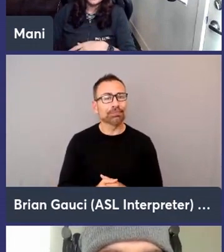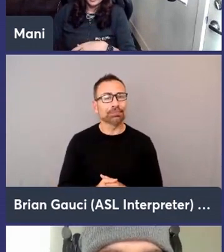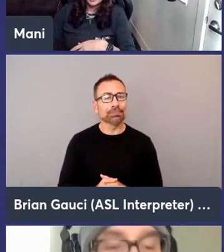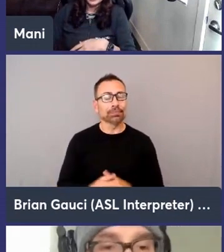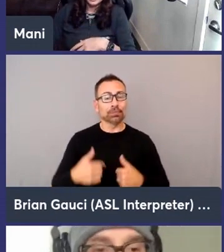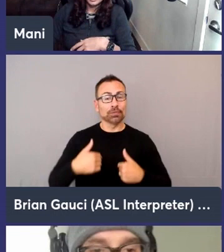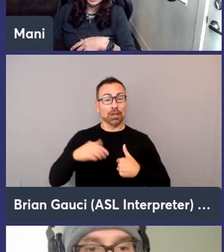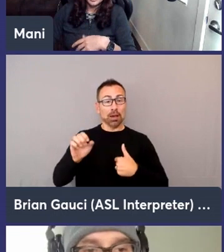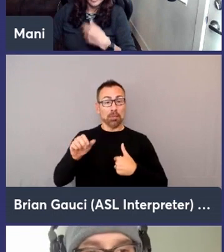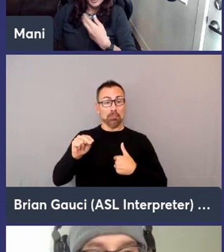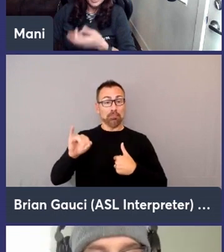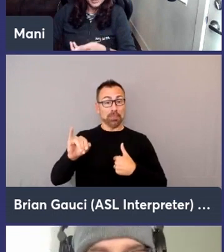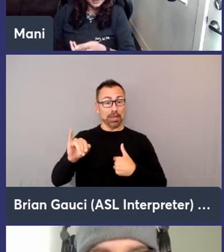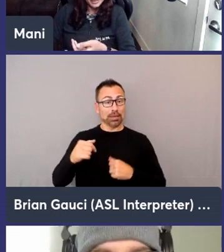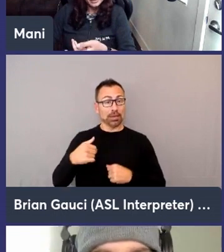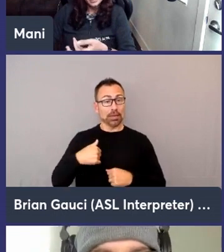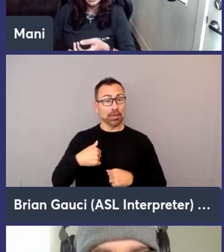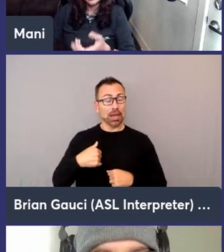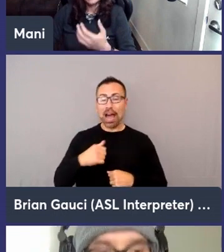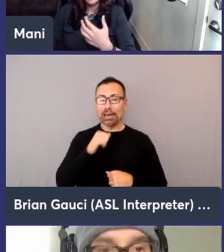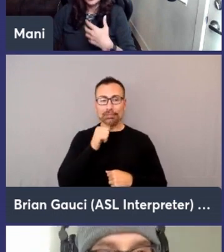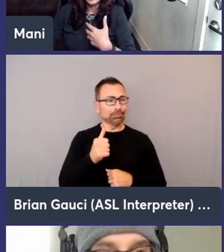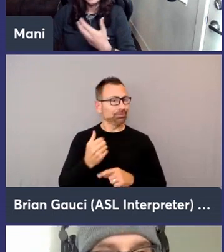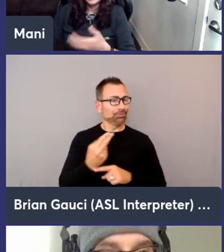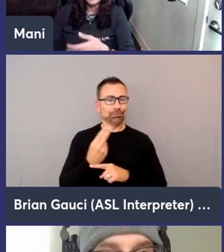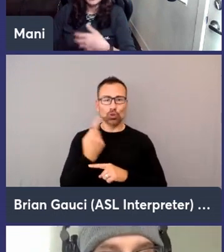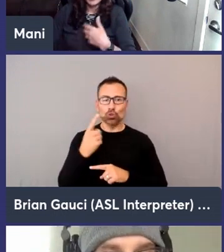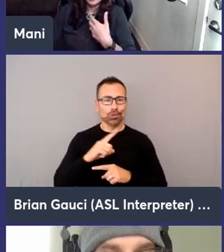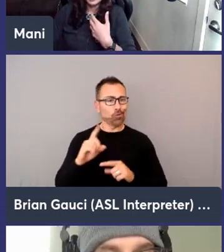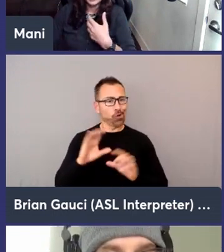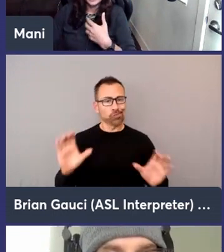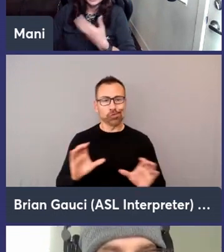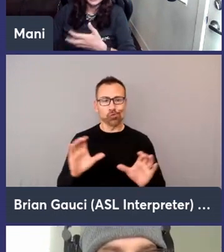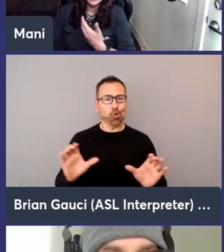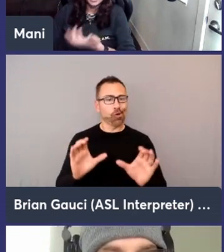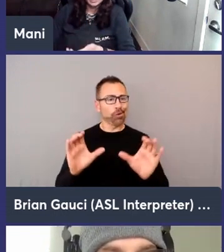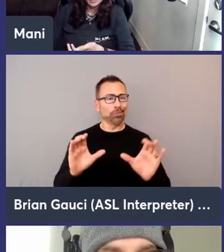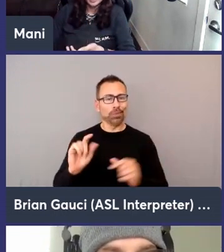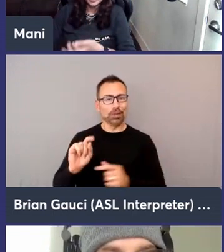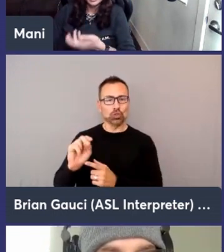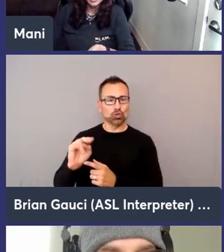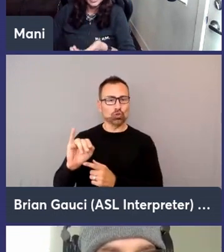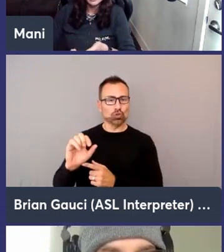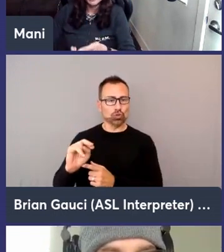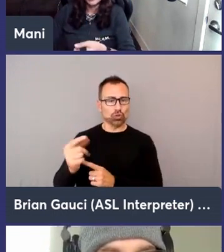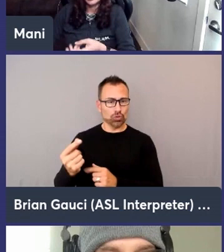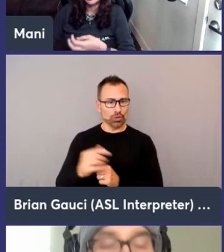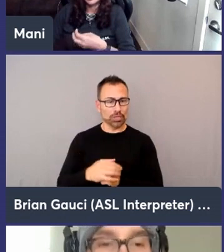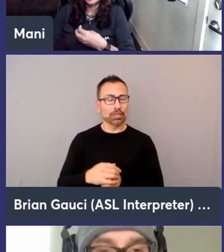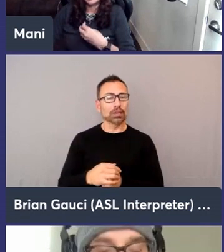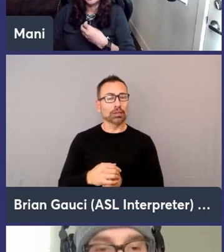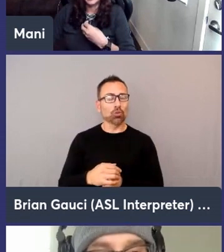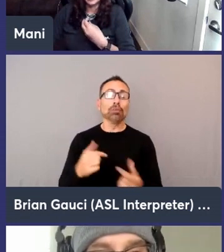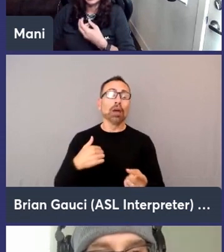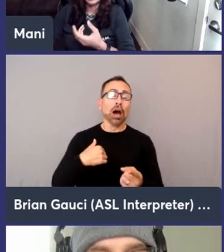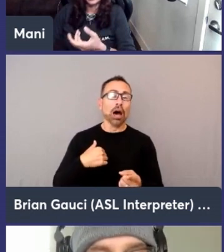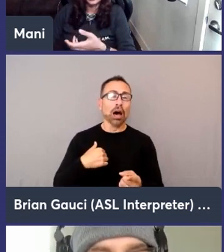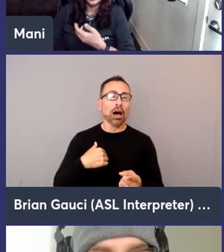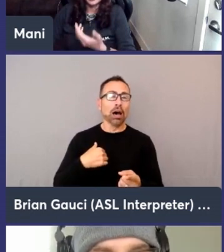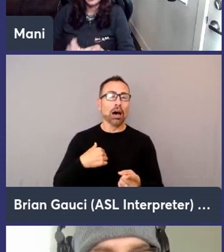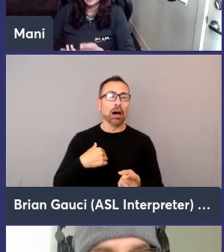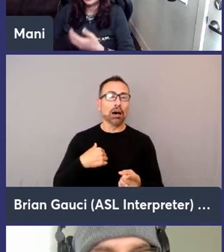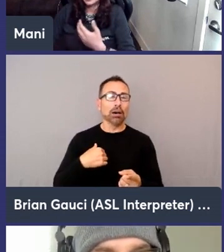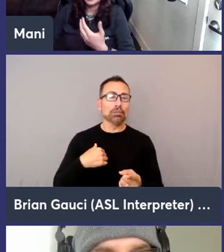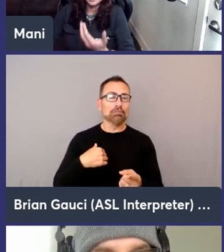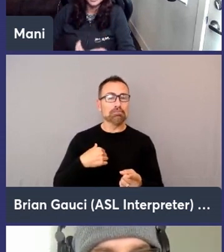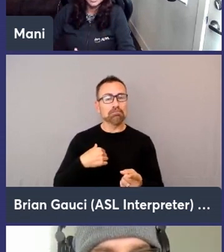it for performance tuning. I have mostly used it for, and that's what I've seen people using it for. That,